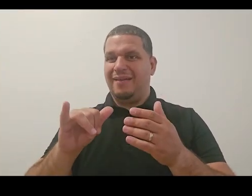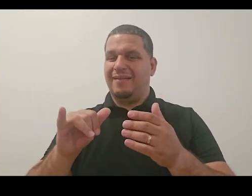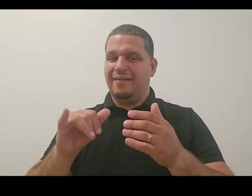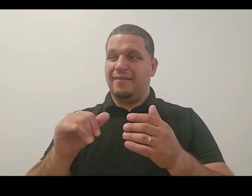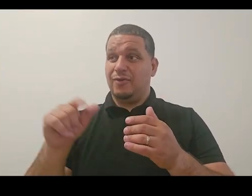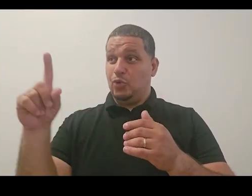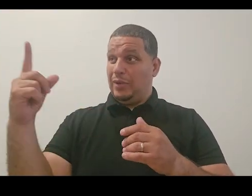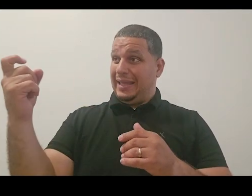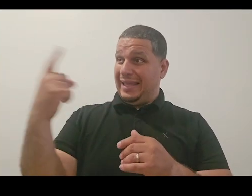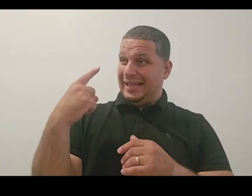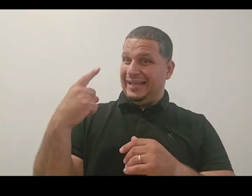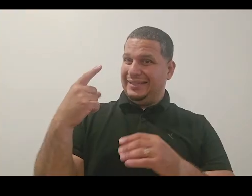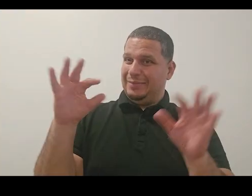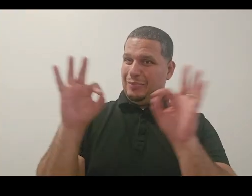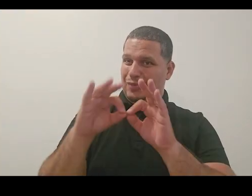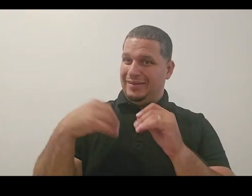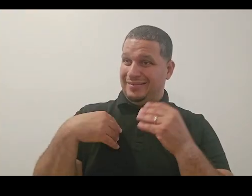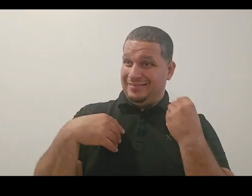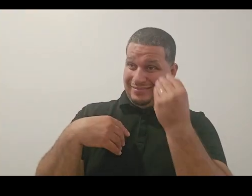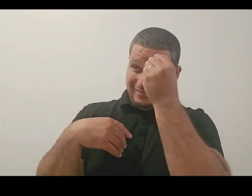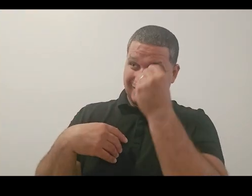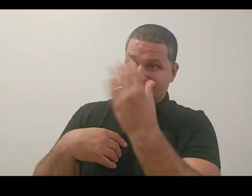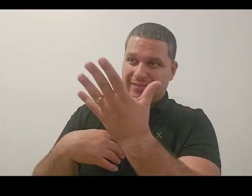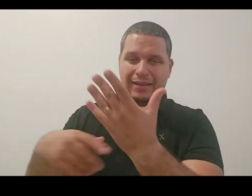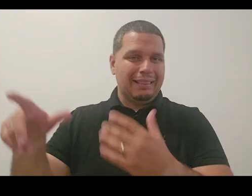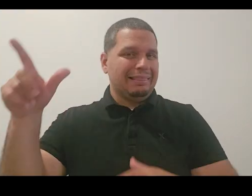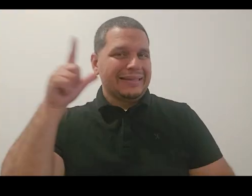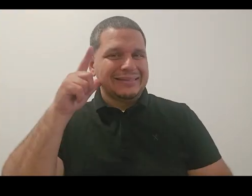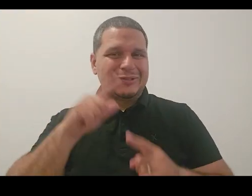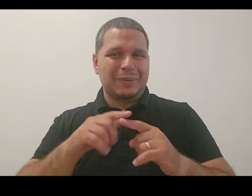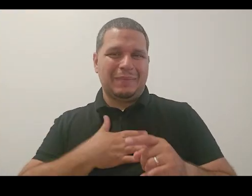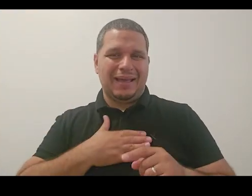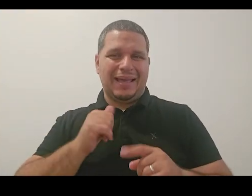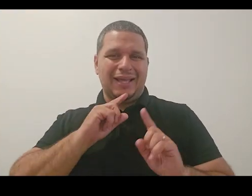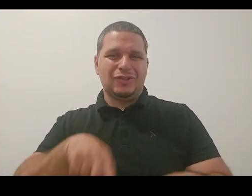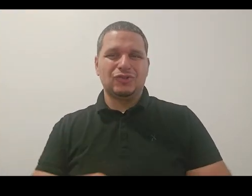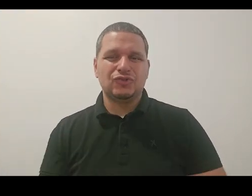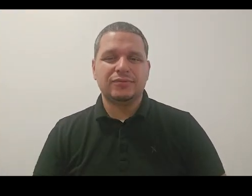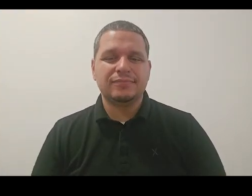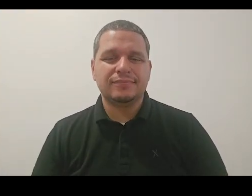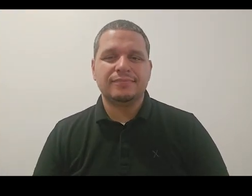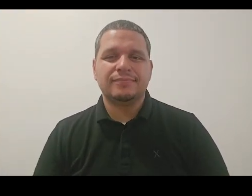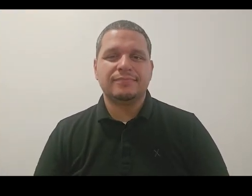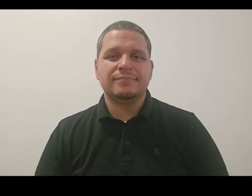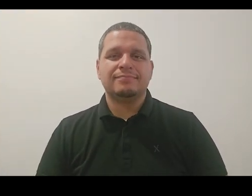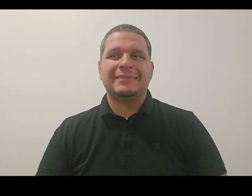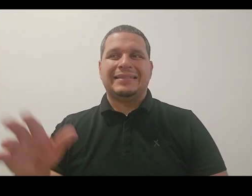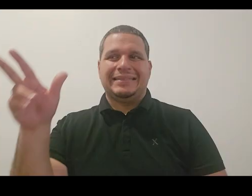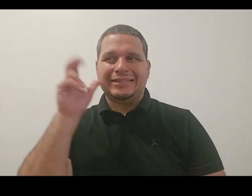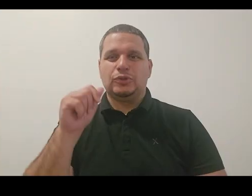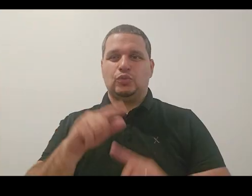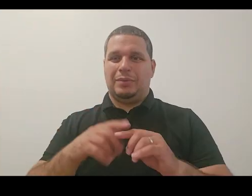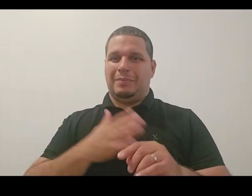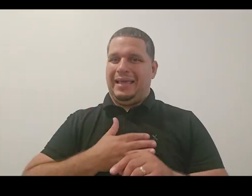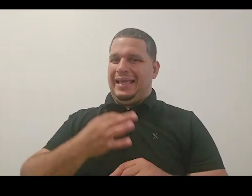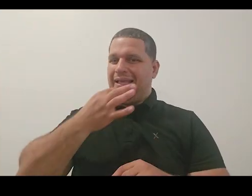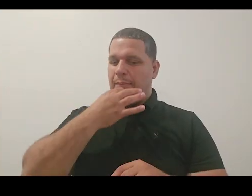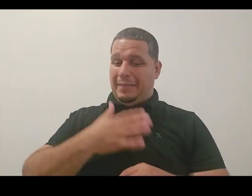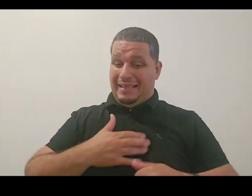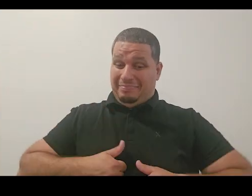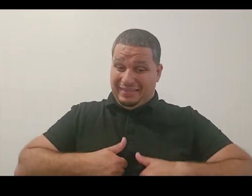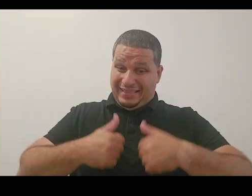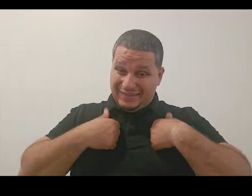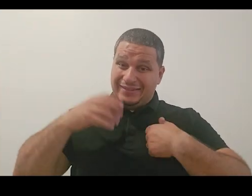most important part of this equation is you're asking a question, be willing to listen to uh, the